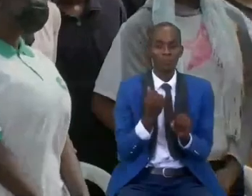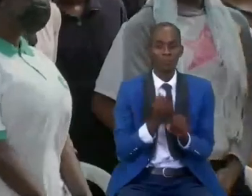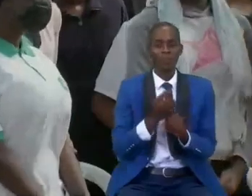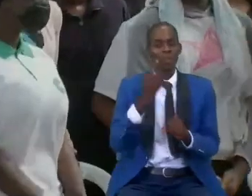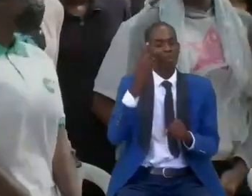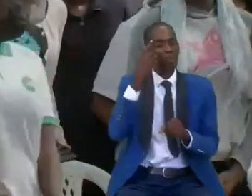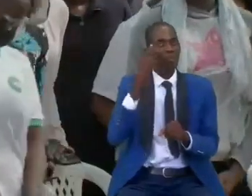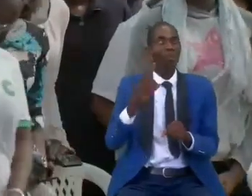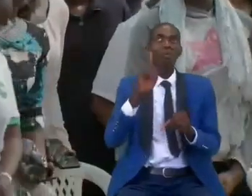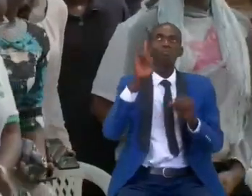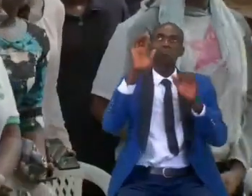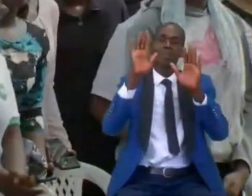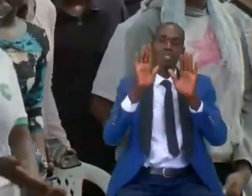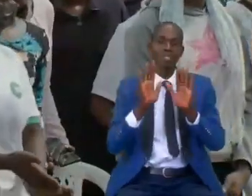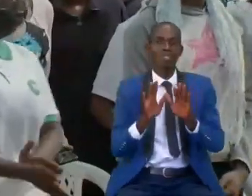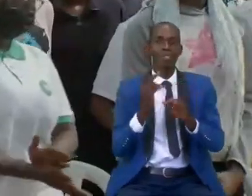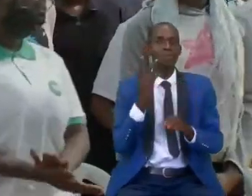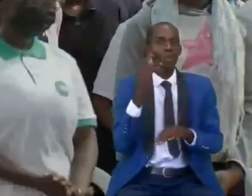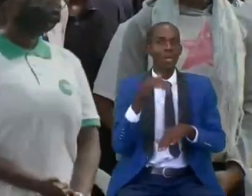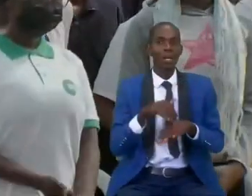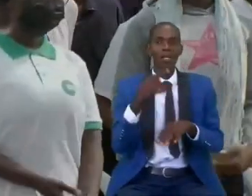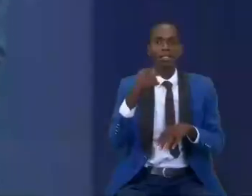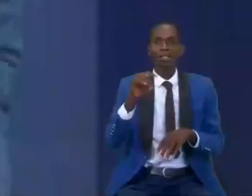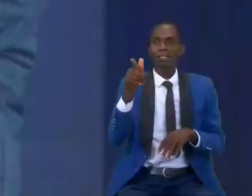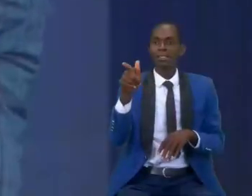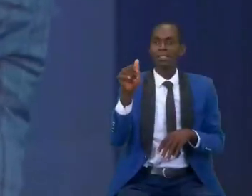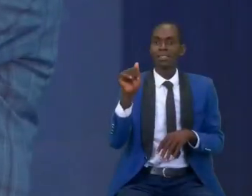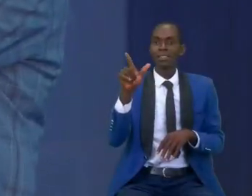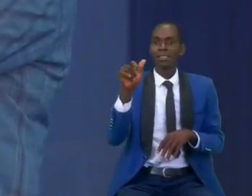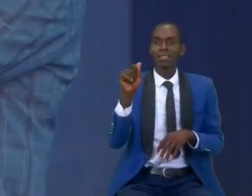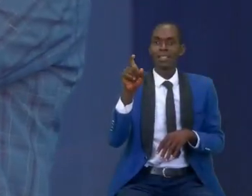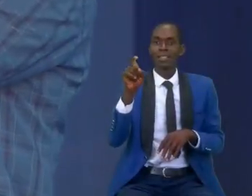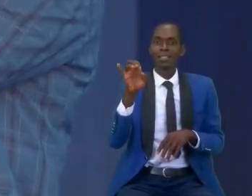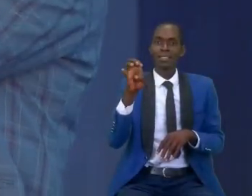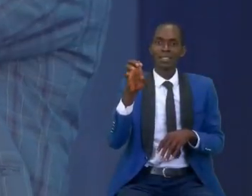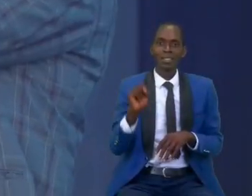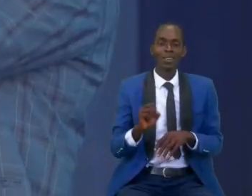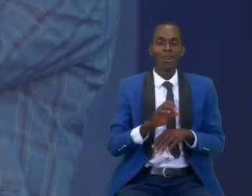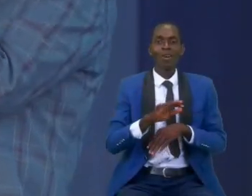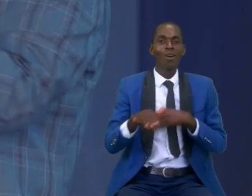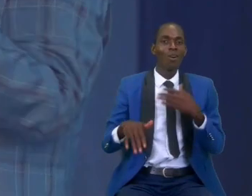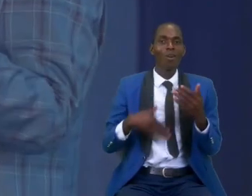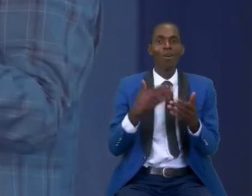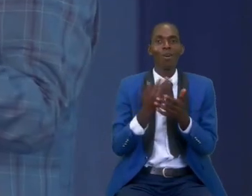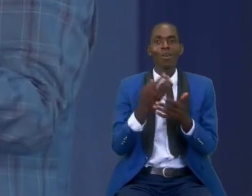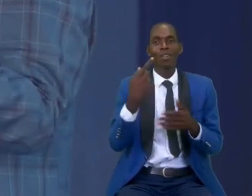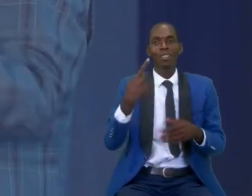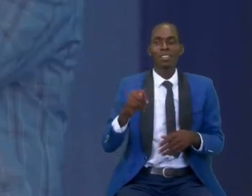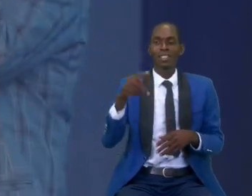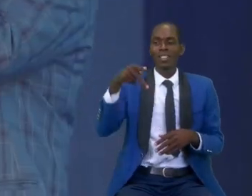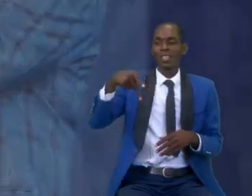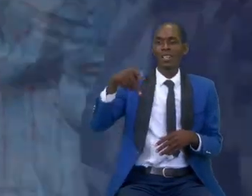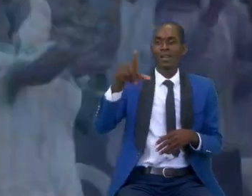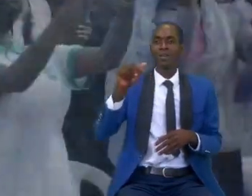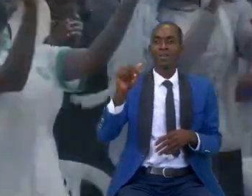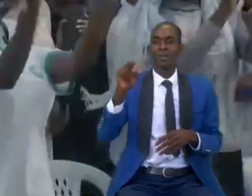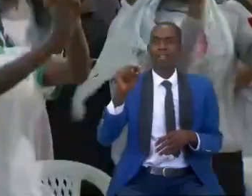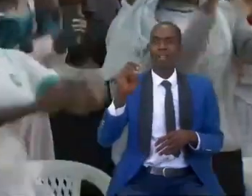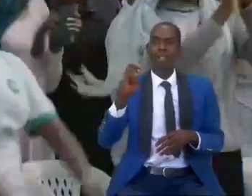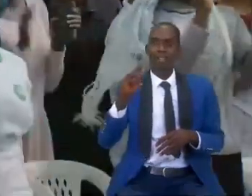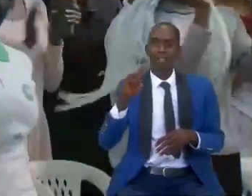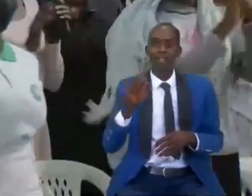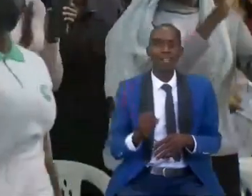at all the planets. And look at the orbits and how everything moves around. And look at all